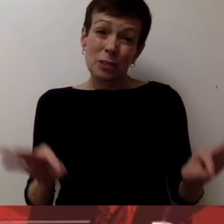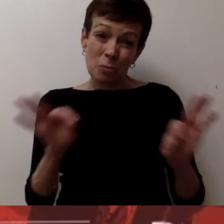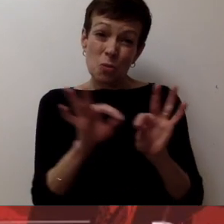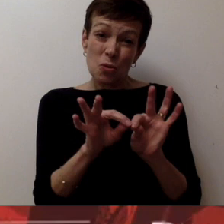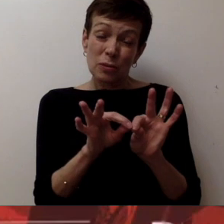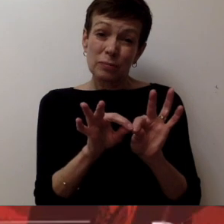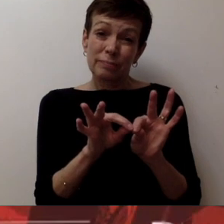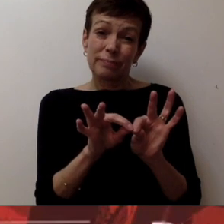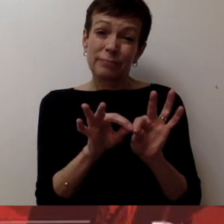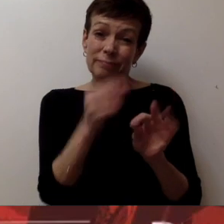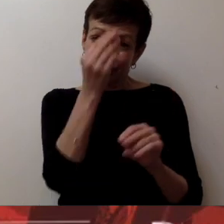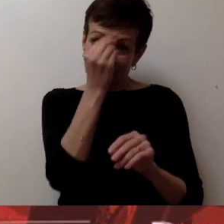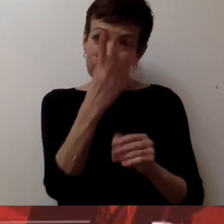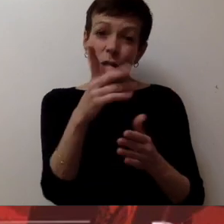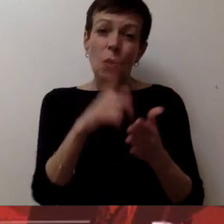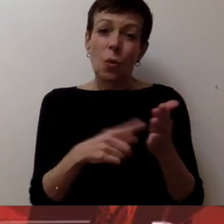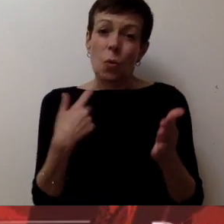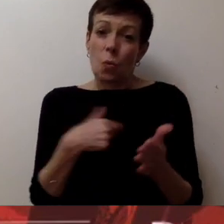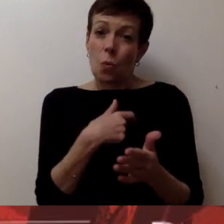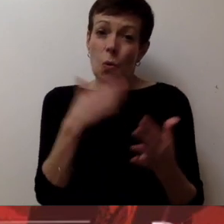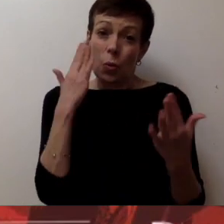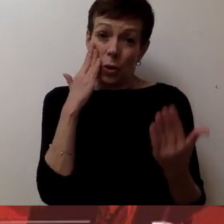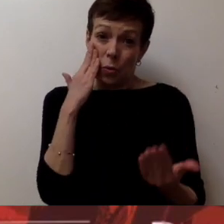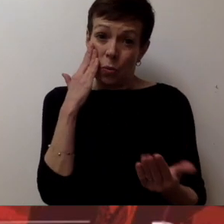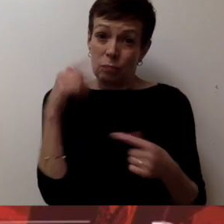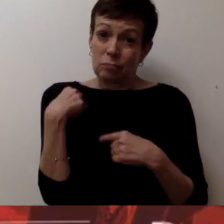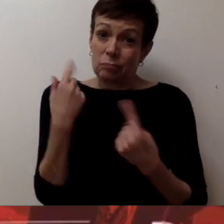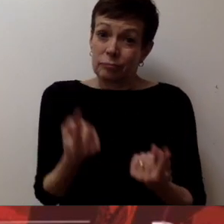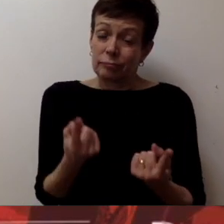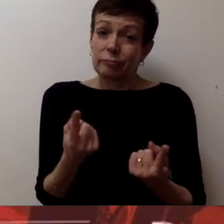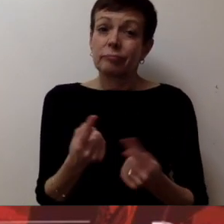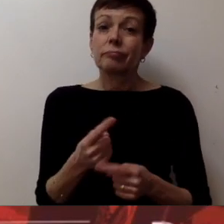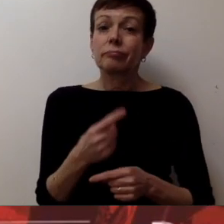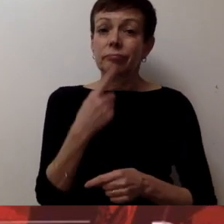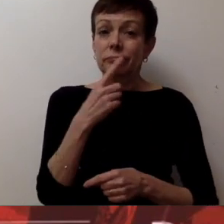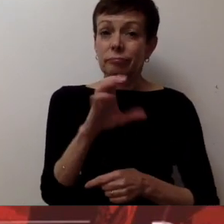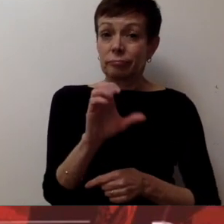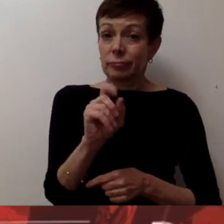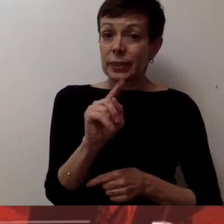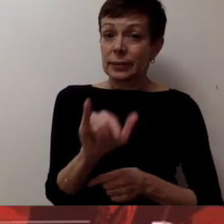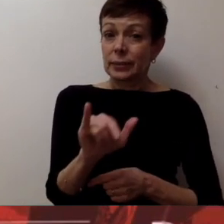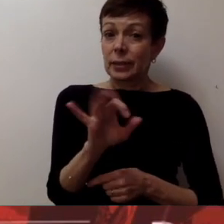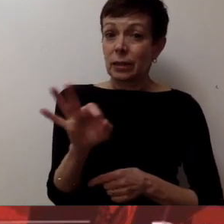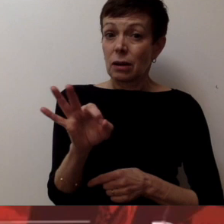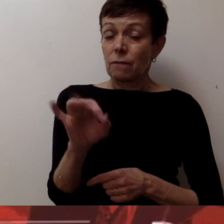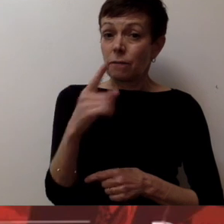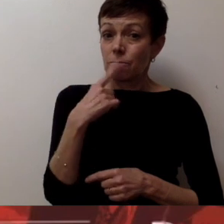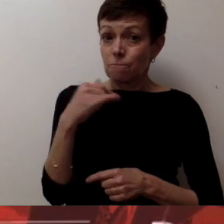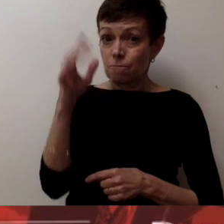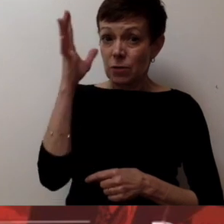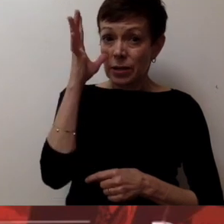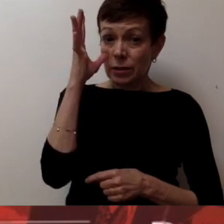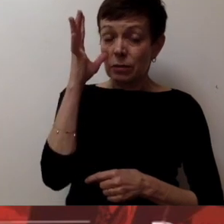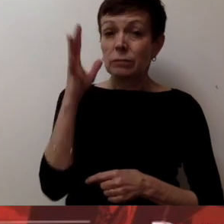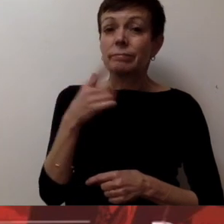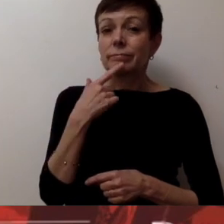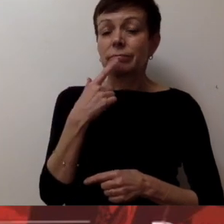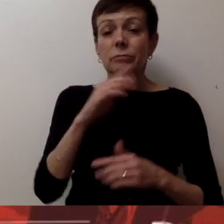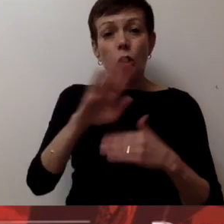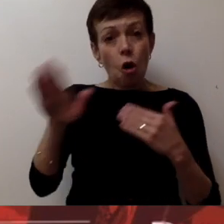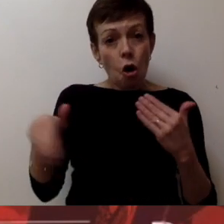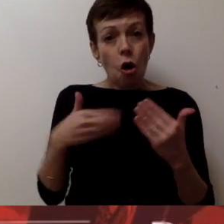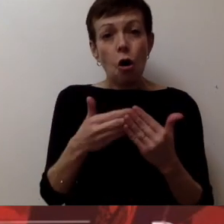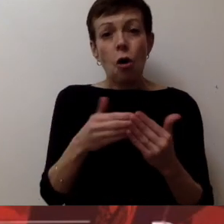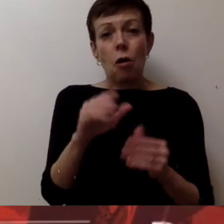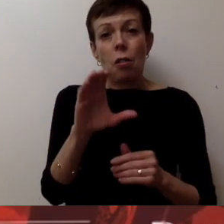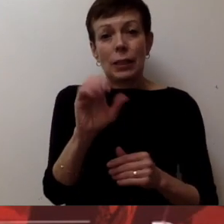with what we do know. The City of Red Deer has made the decision through our Emergency Operations Center that all city